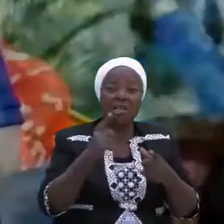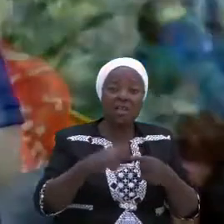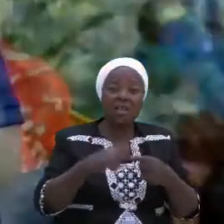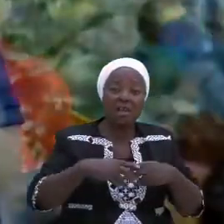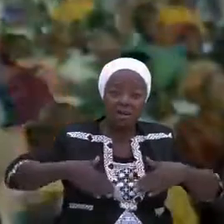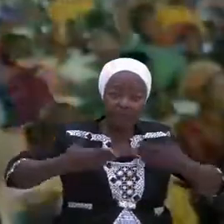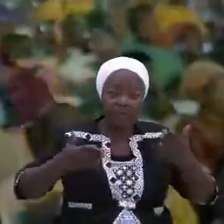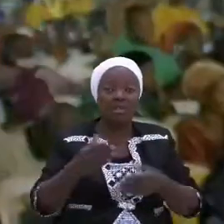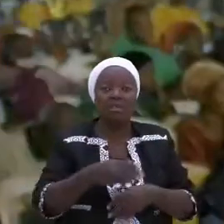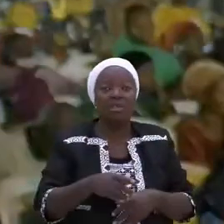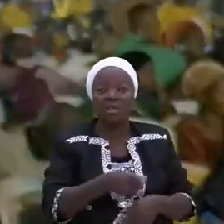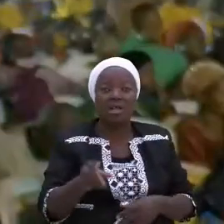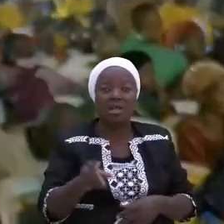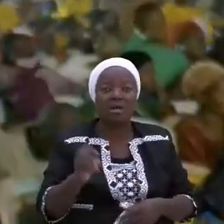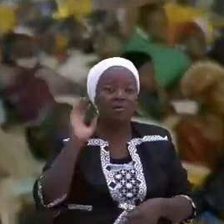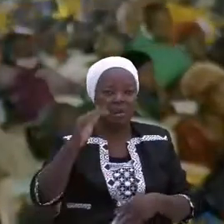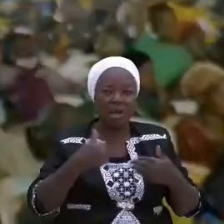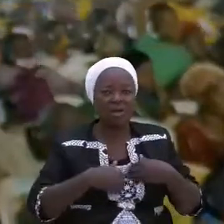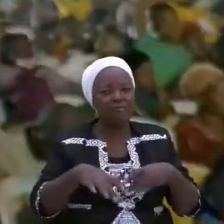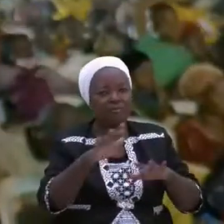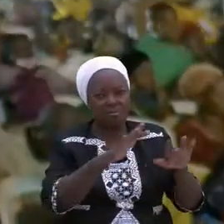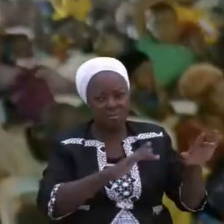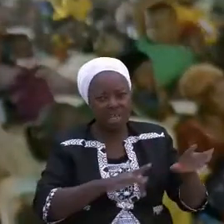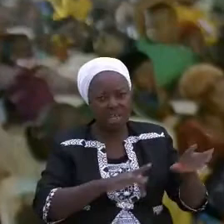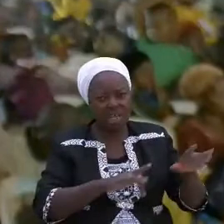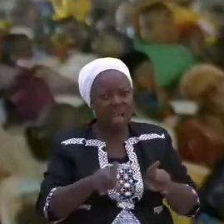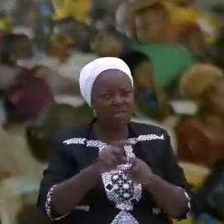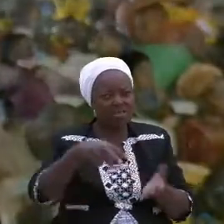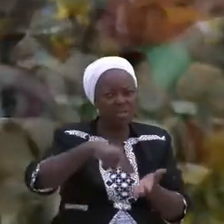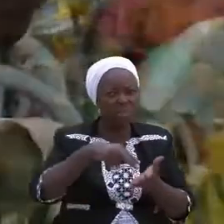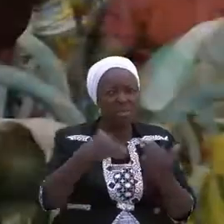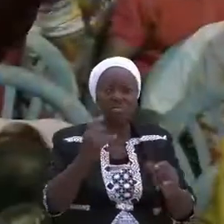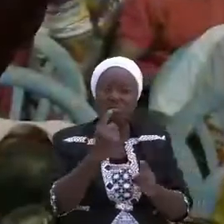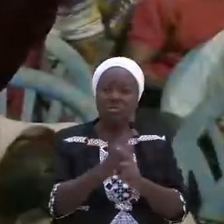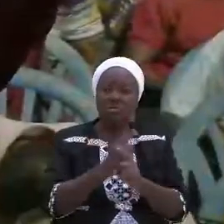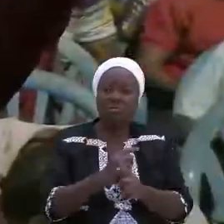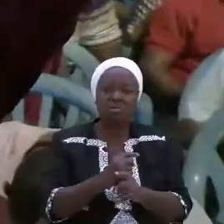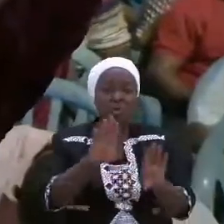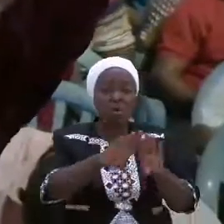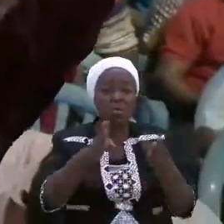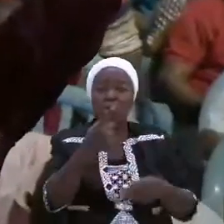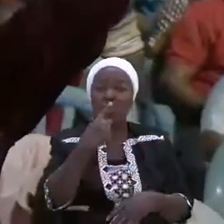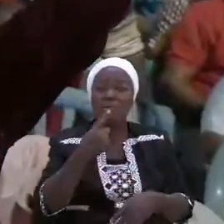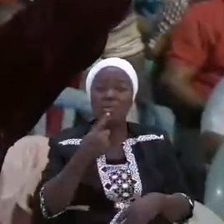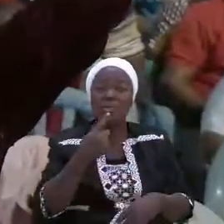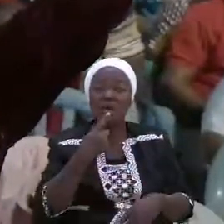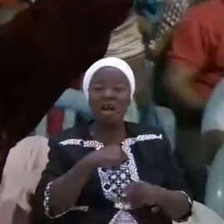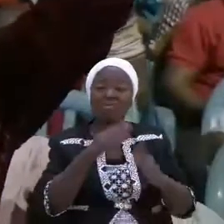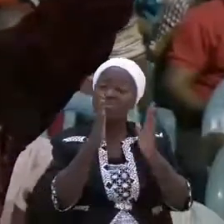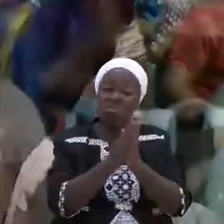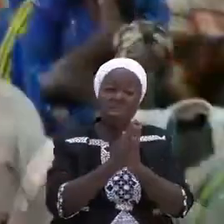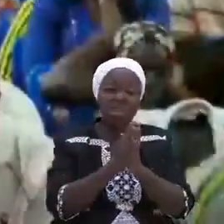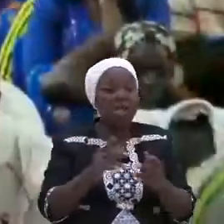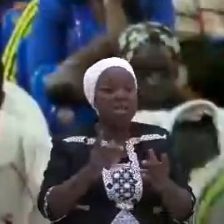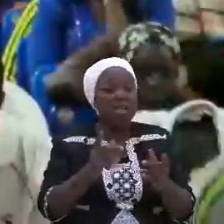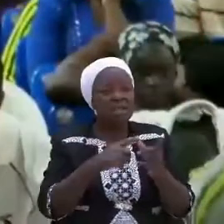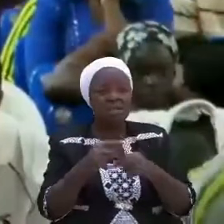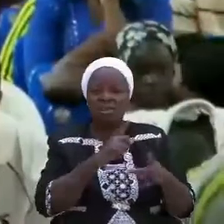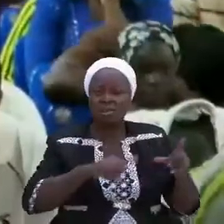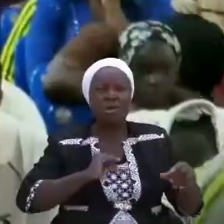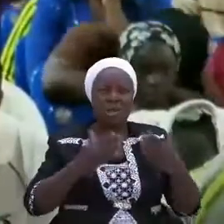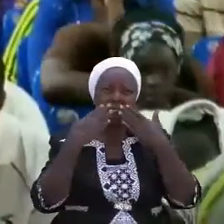as we are standing up tell the lord there lord i thank you you love me